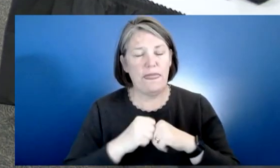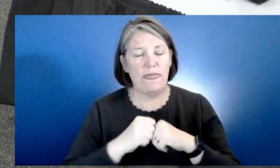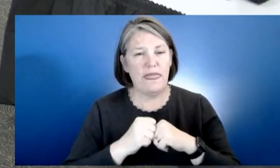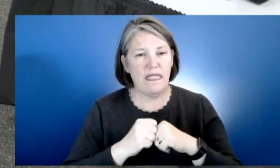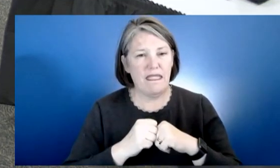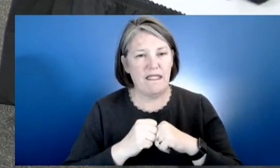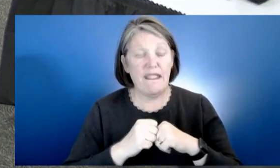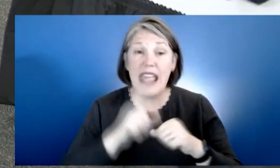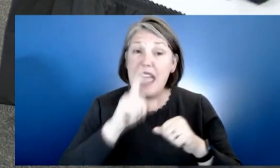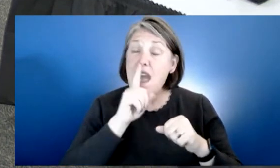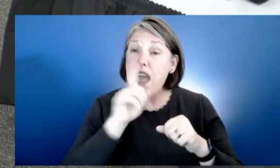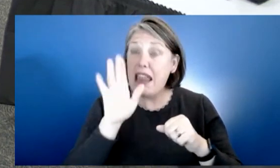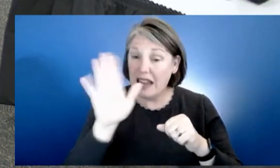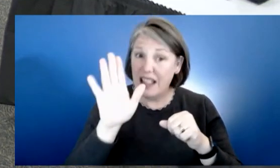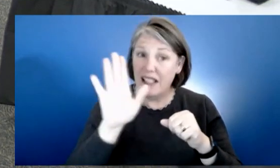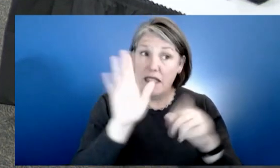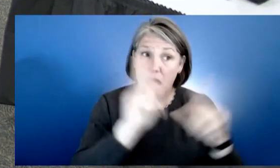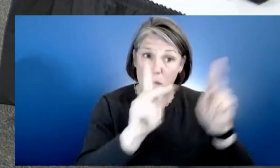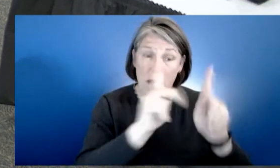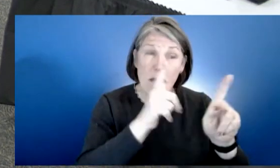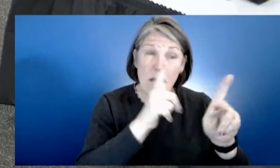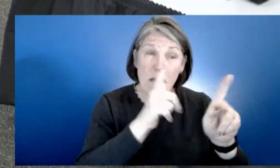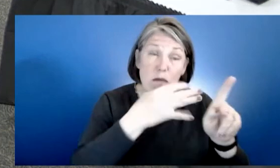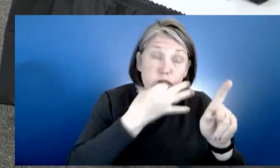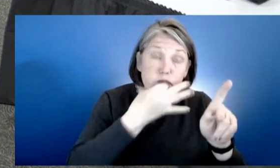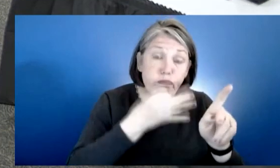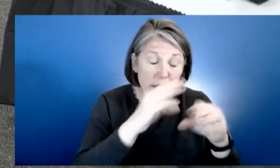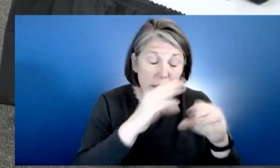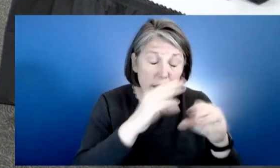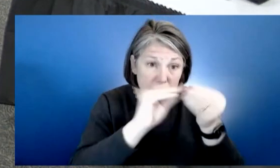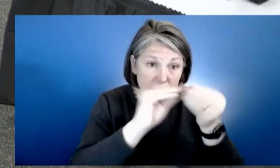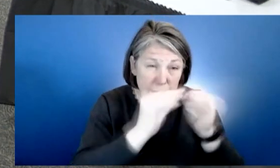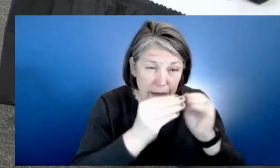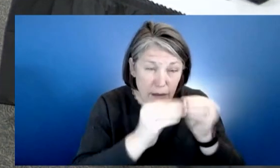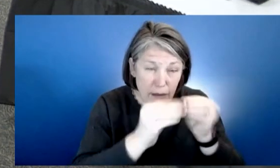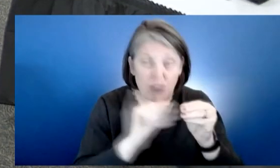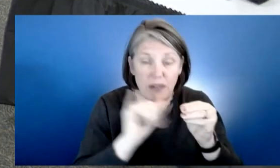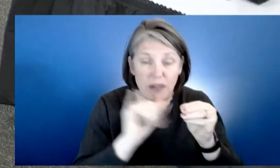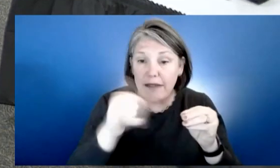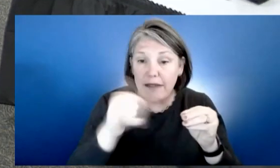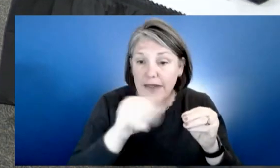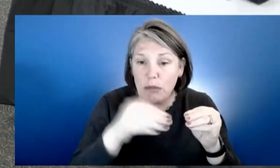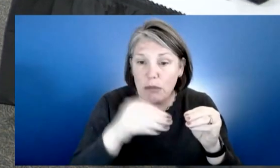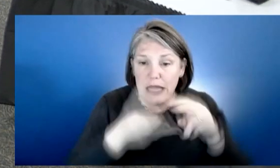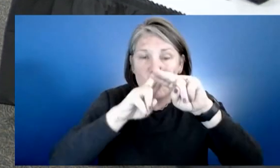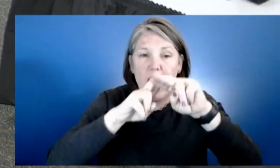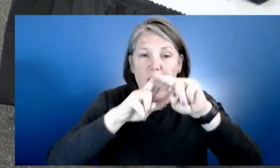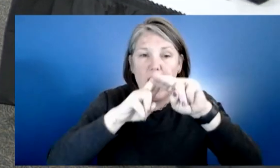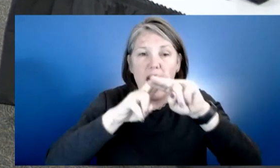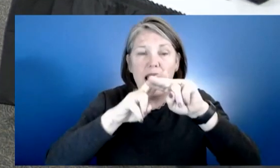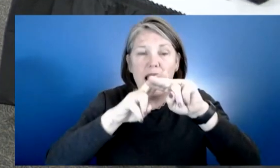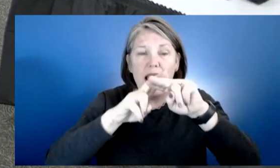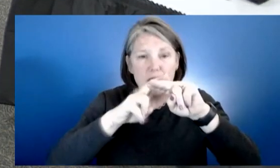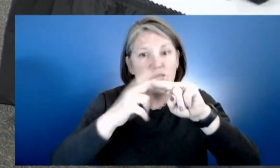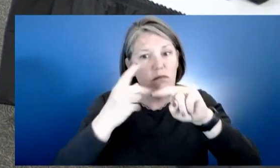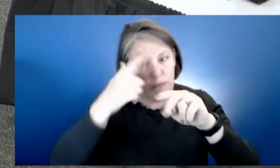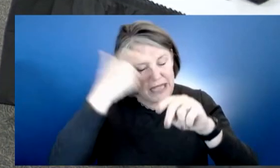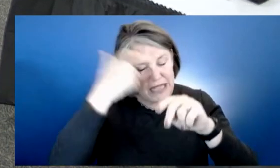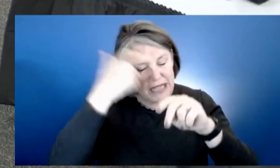that if there's a 10% rise is factored in for the possibility of rise in death in a period